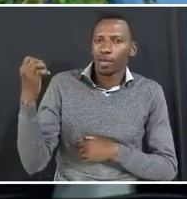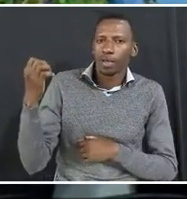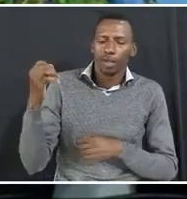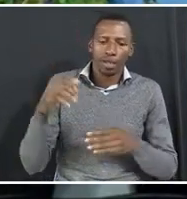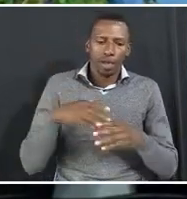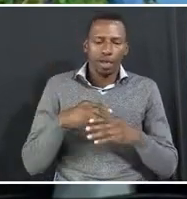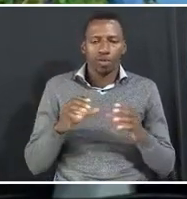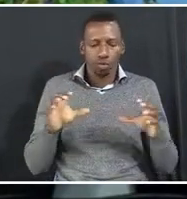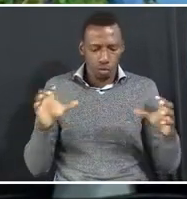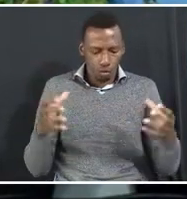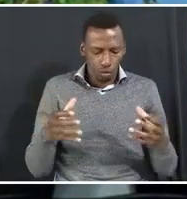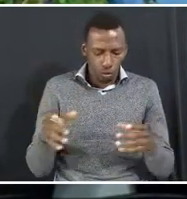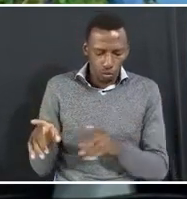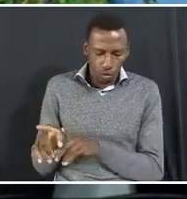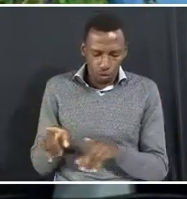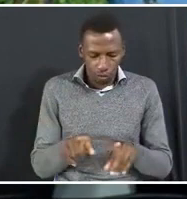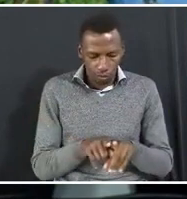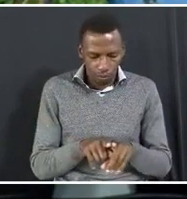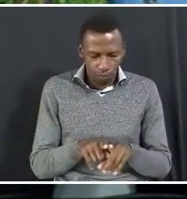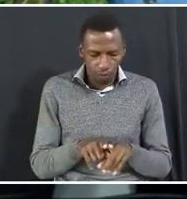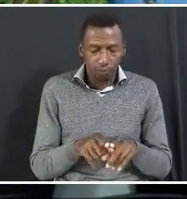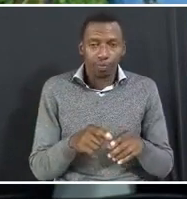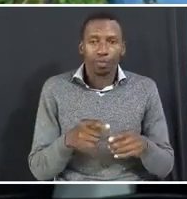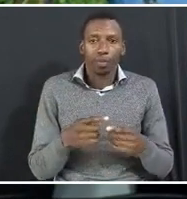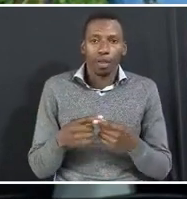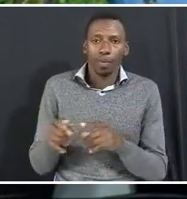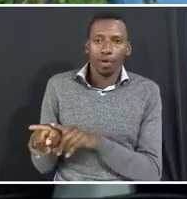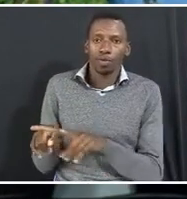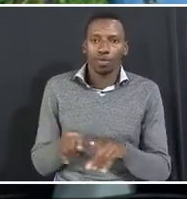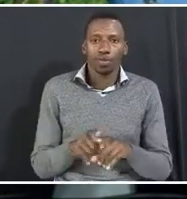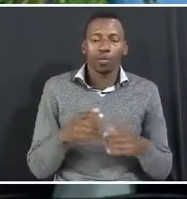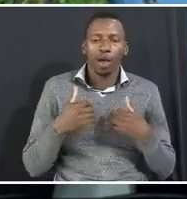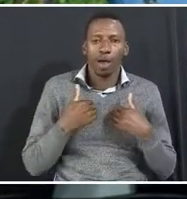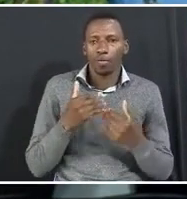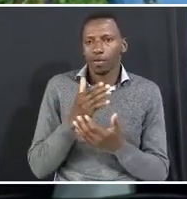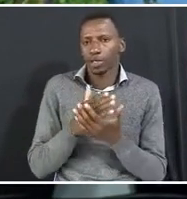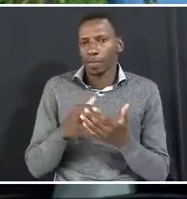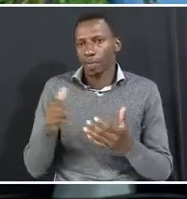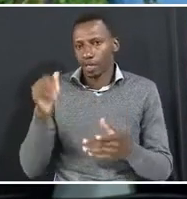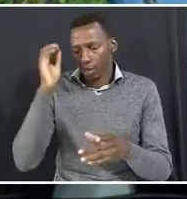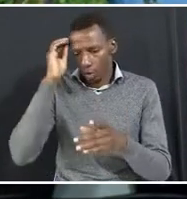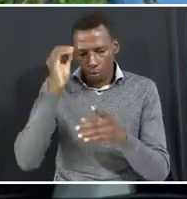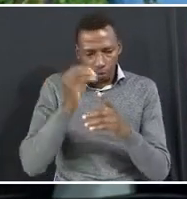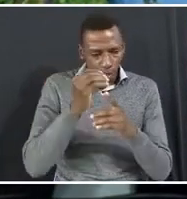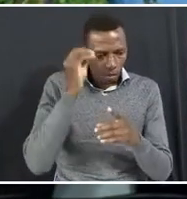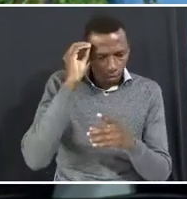large. And other than that, it has got some objectives that